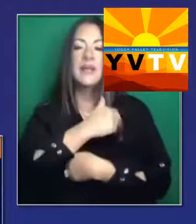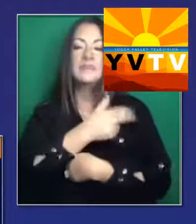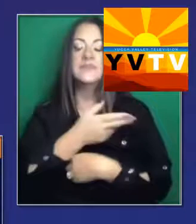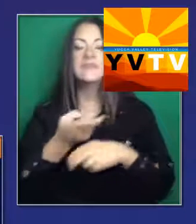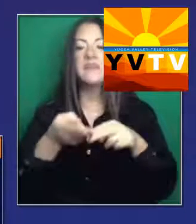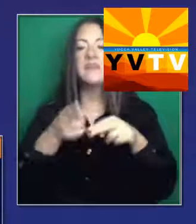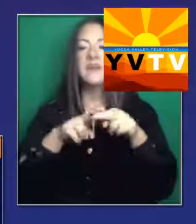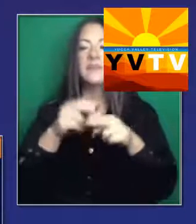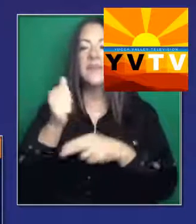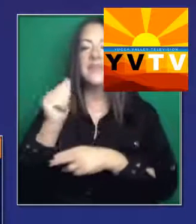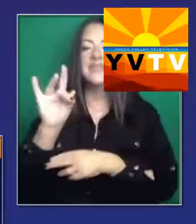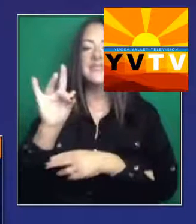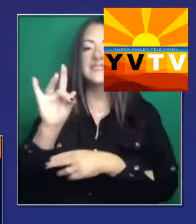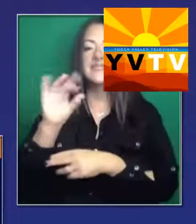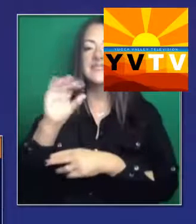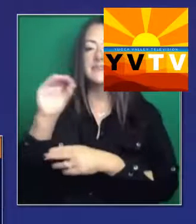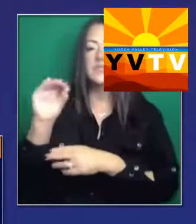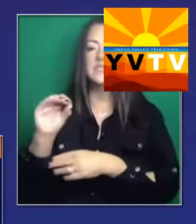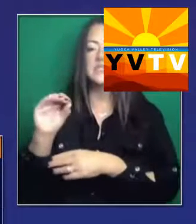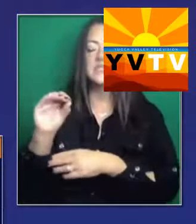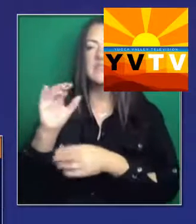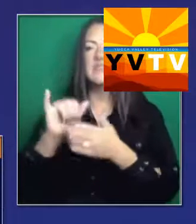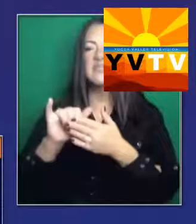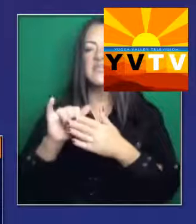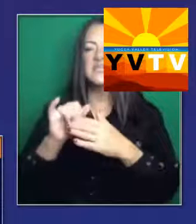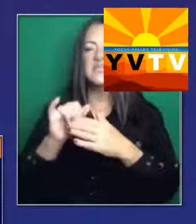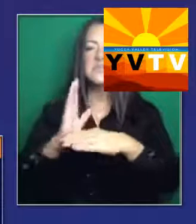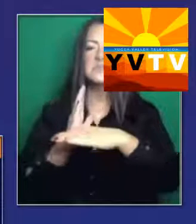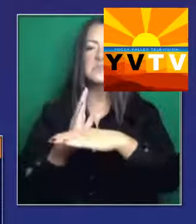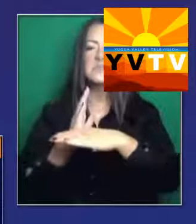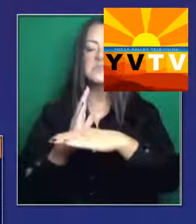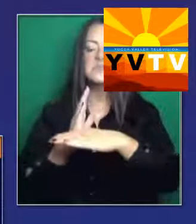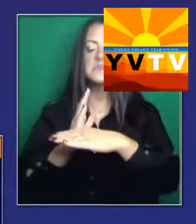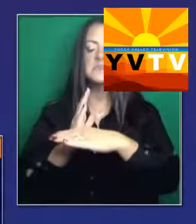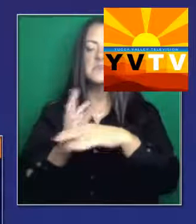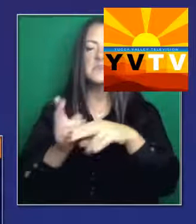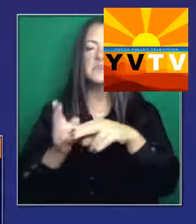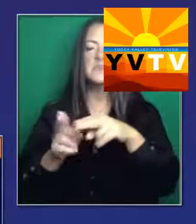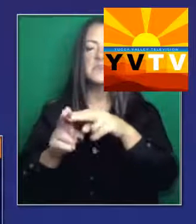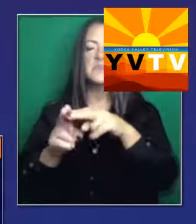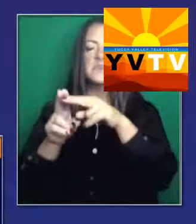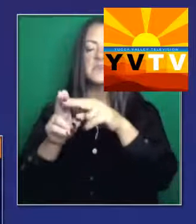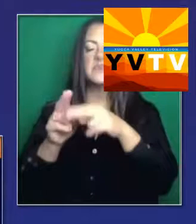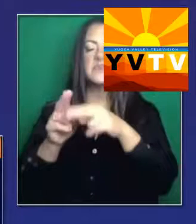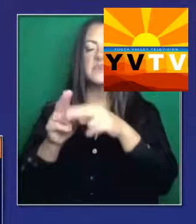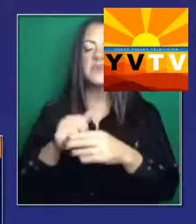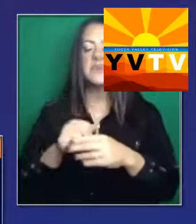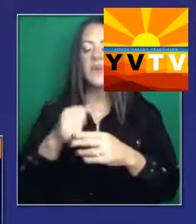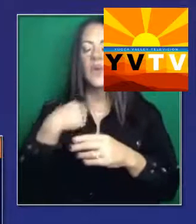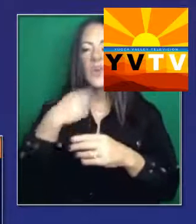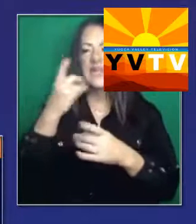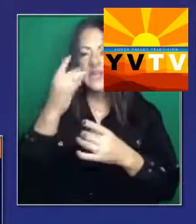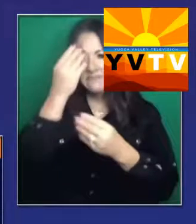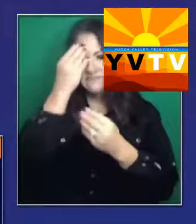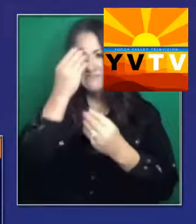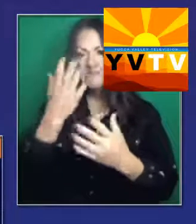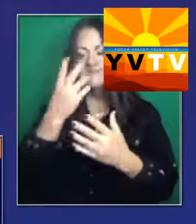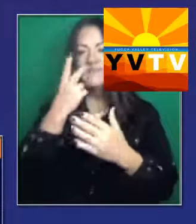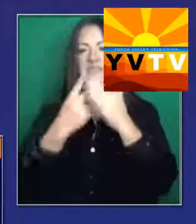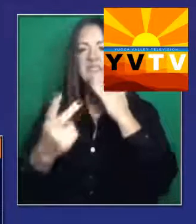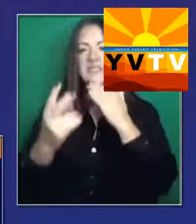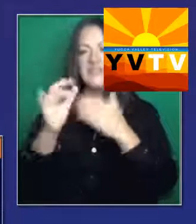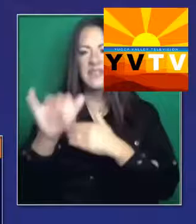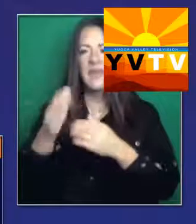modest growth rate than we've seen in the past. We have foreshadowed this. We have socialized based